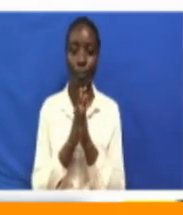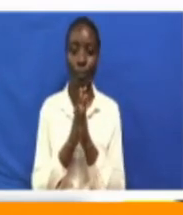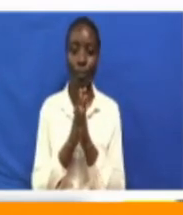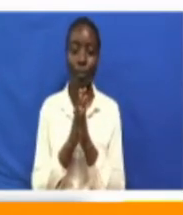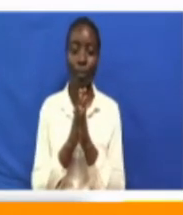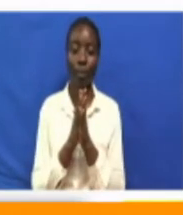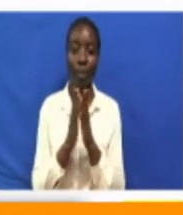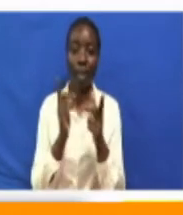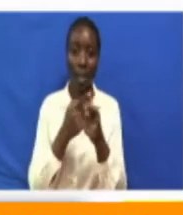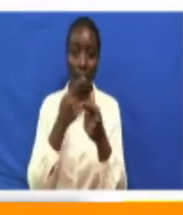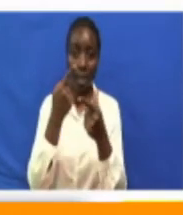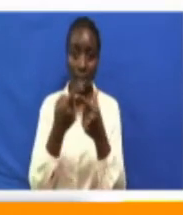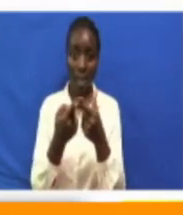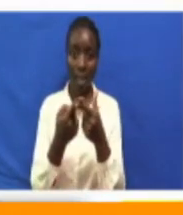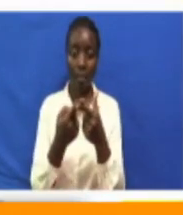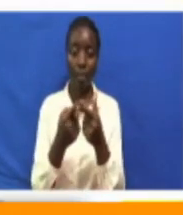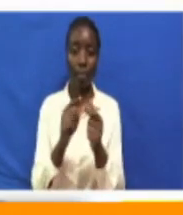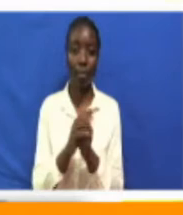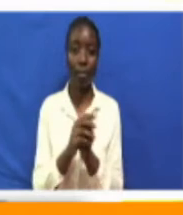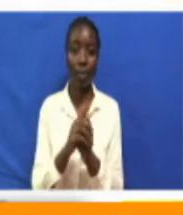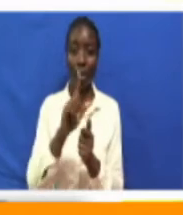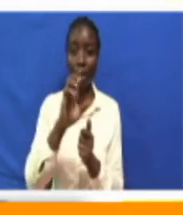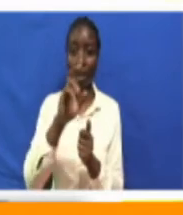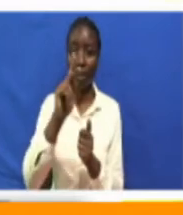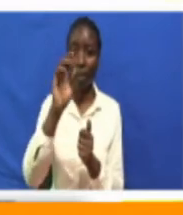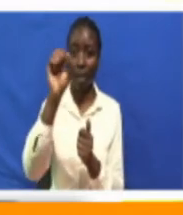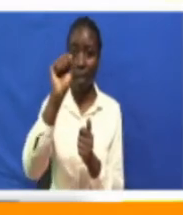now welcome today